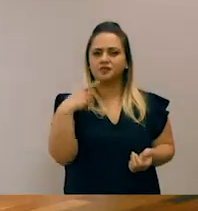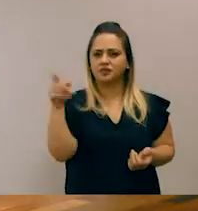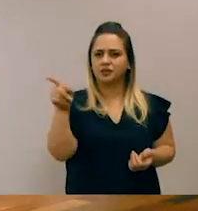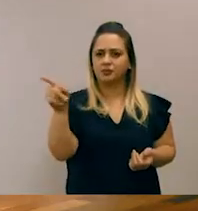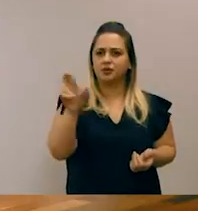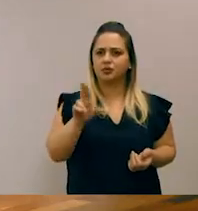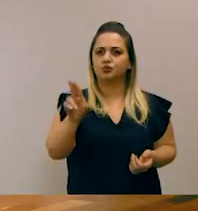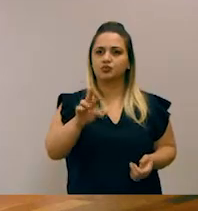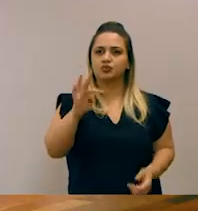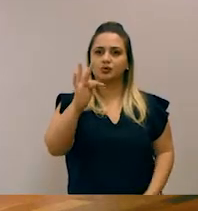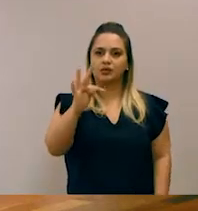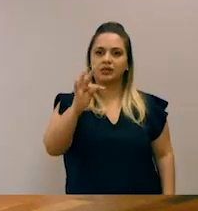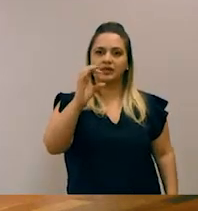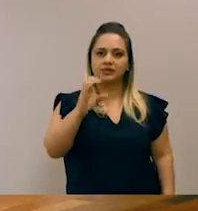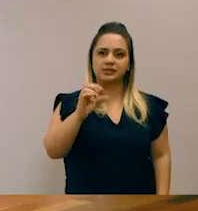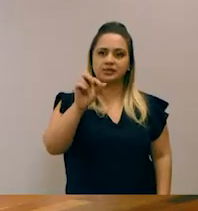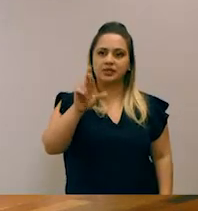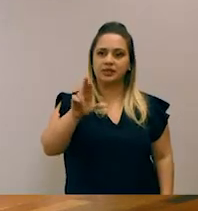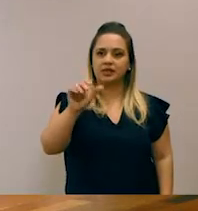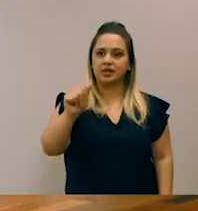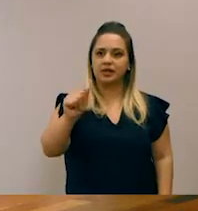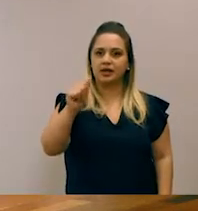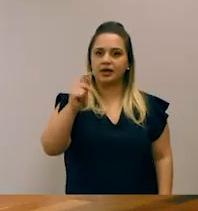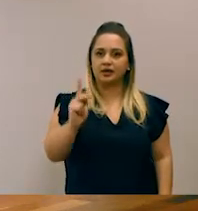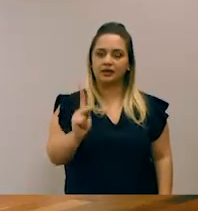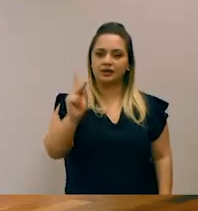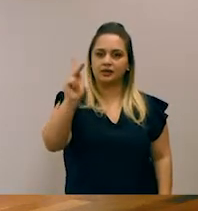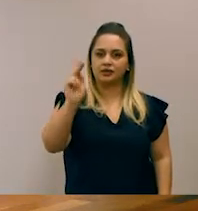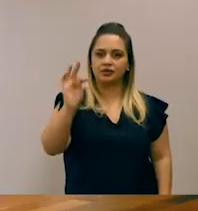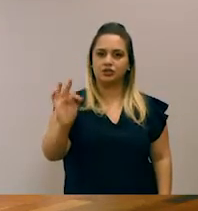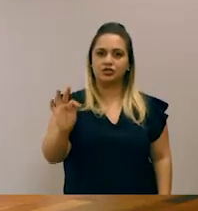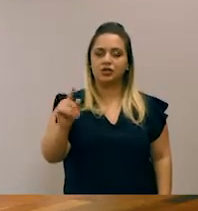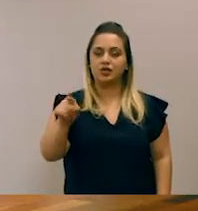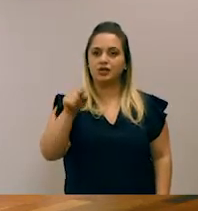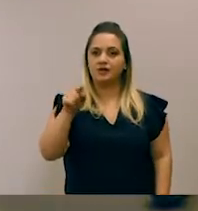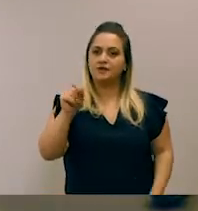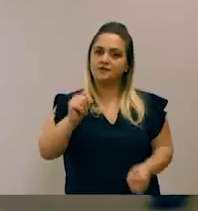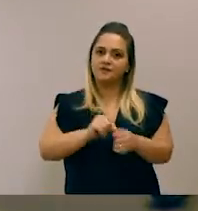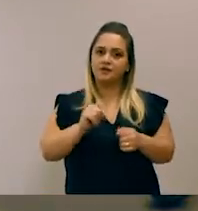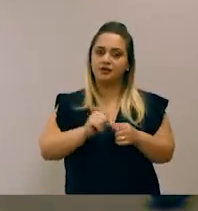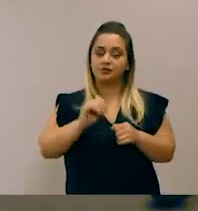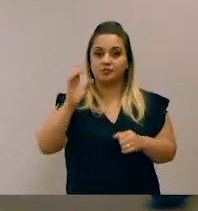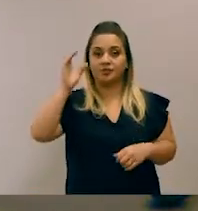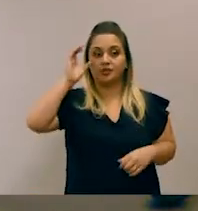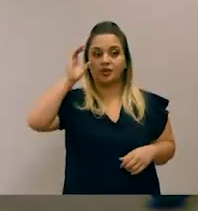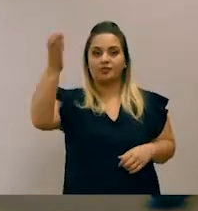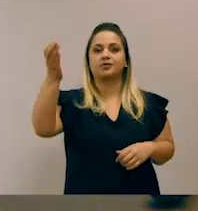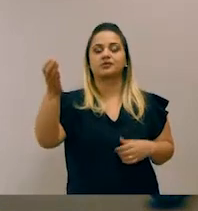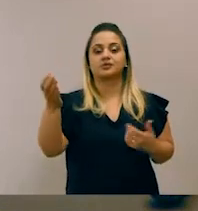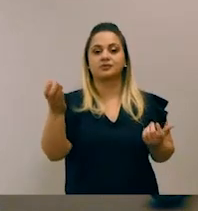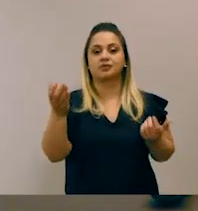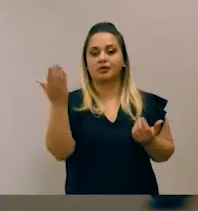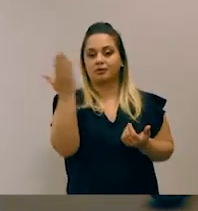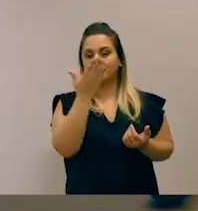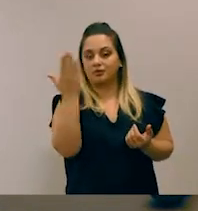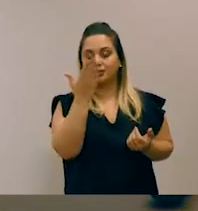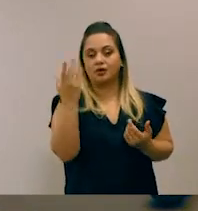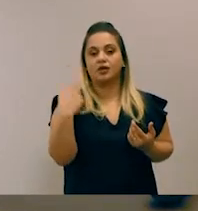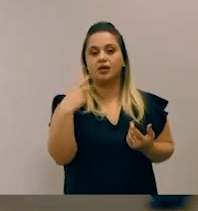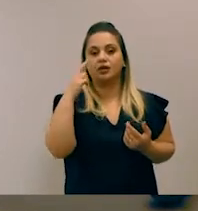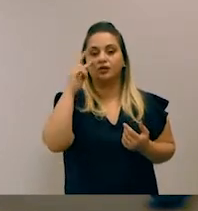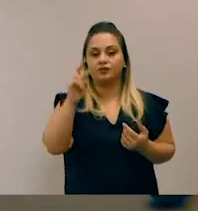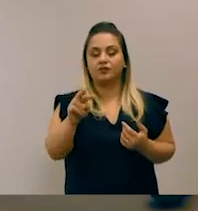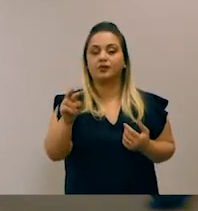Marcus used Tesseract, which is a Python package that does this recognition.